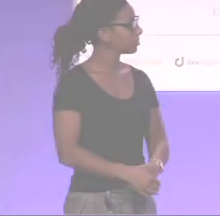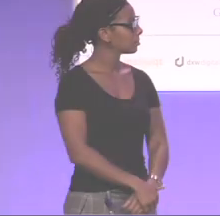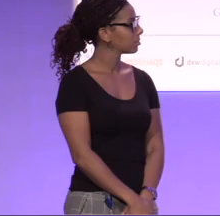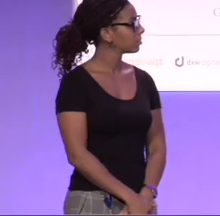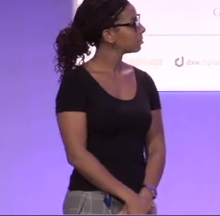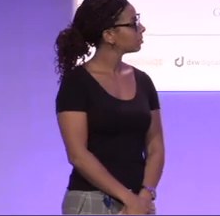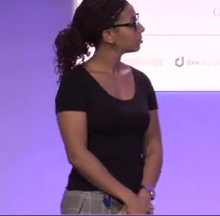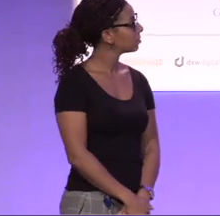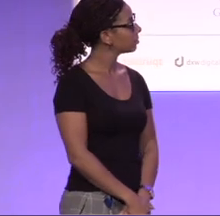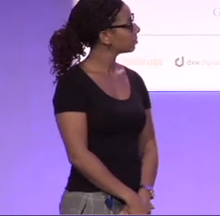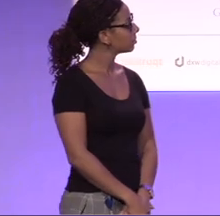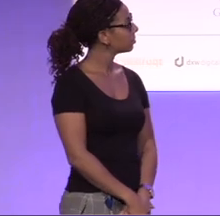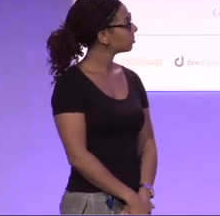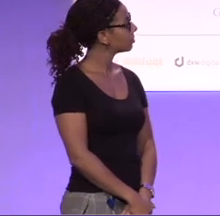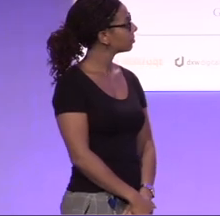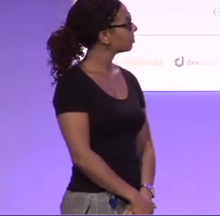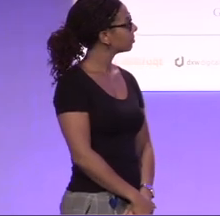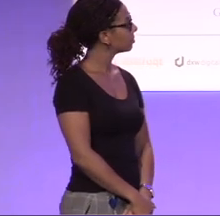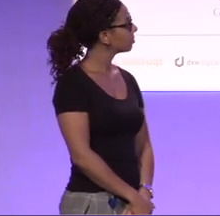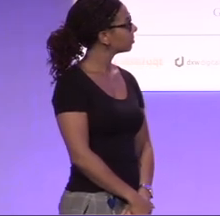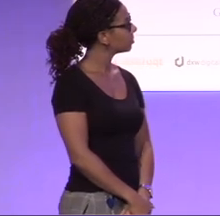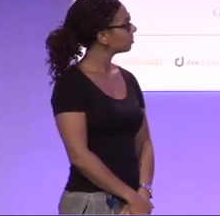Hello. Hello.